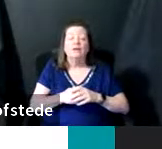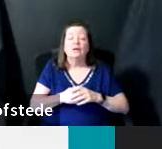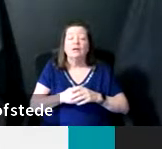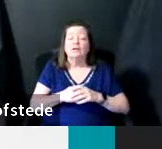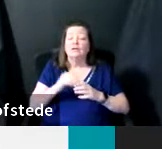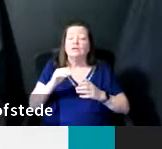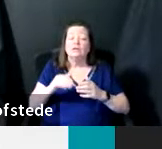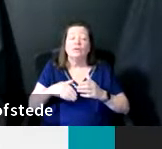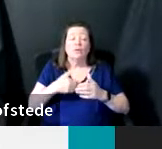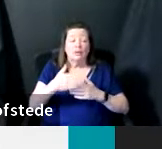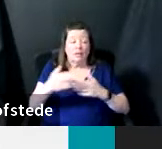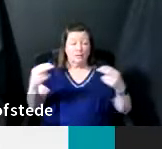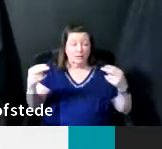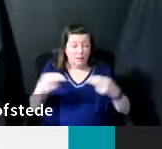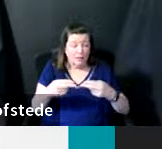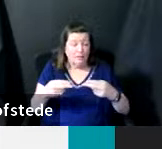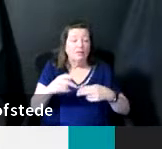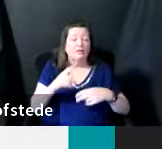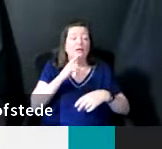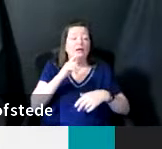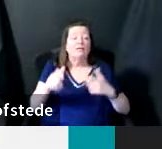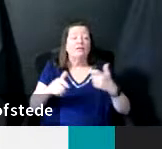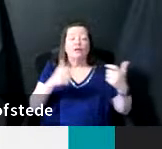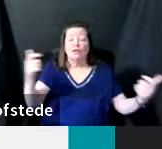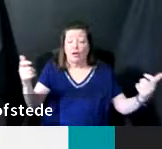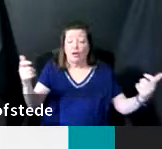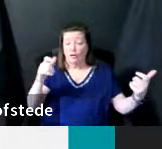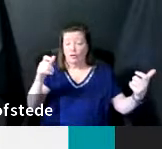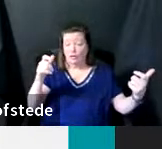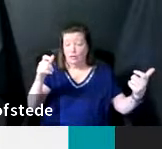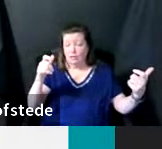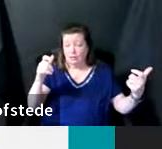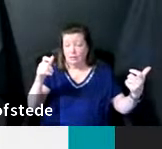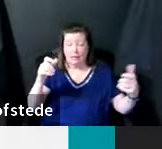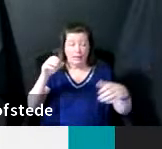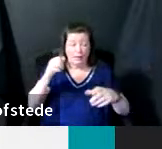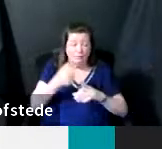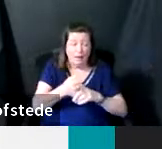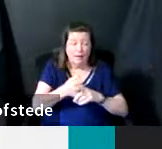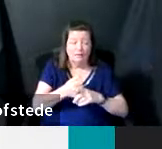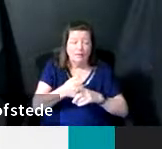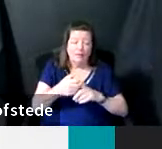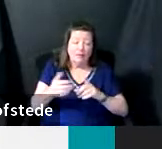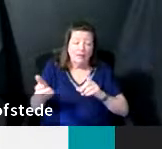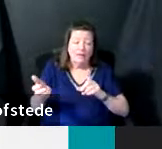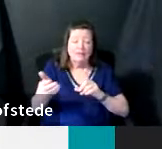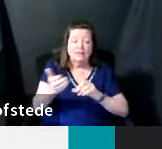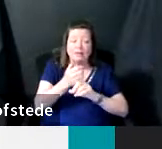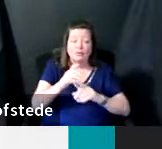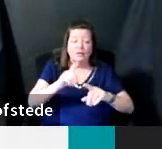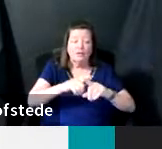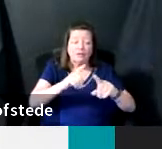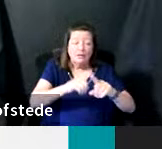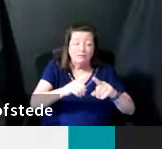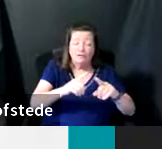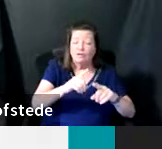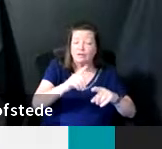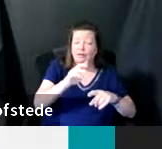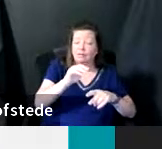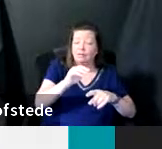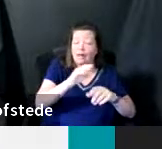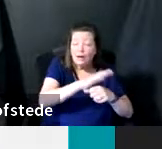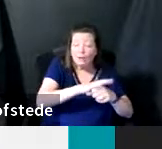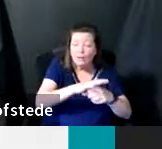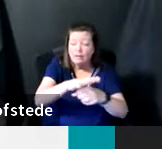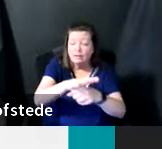next slide, please. At the large scale, that is, capturing the different municipalities that IBR falls within,